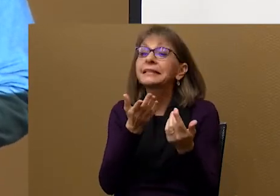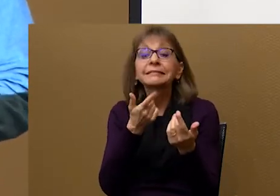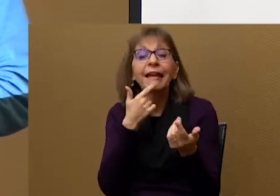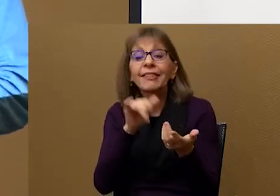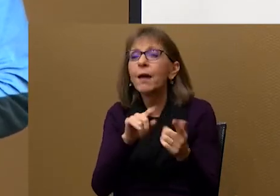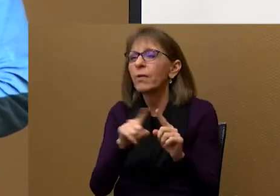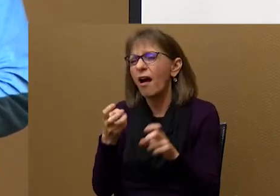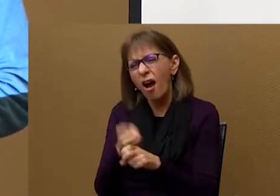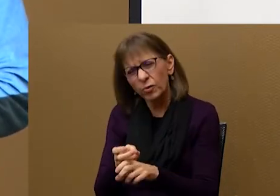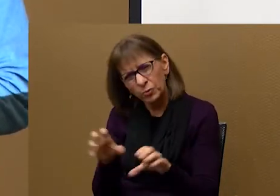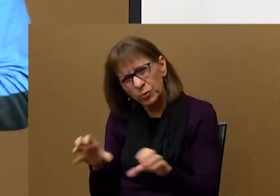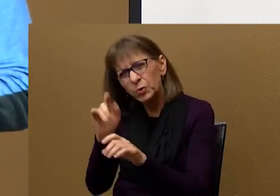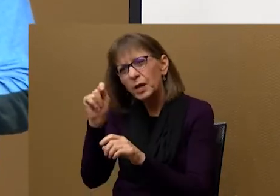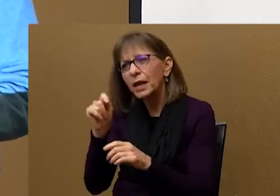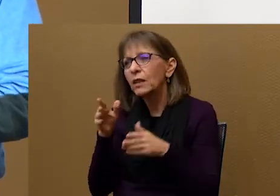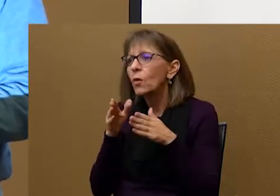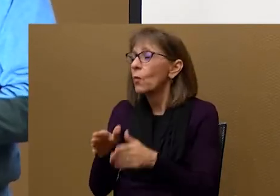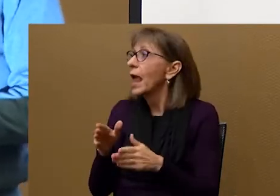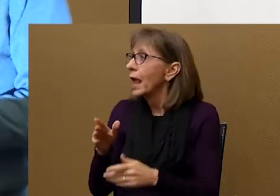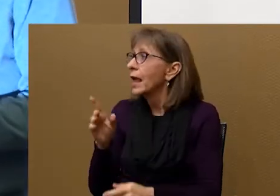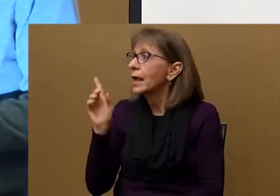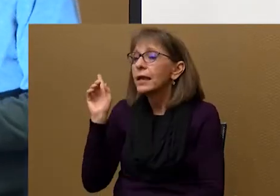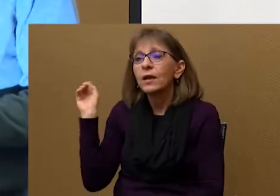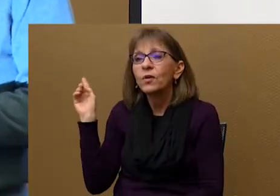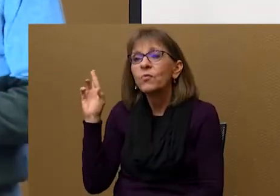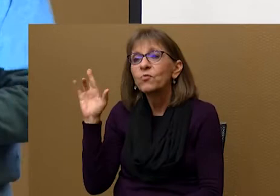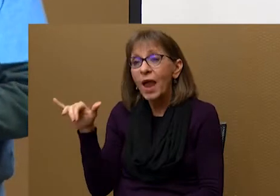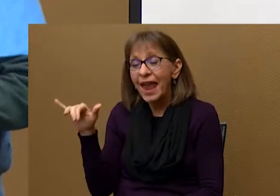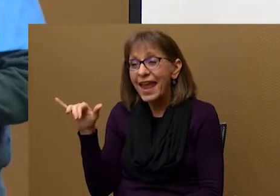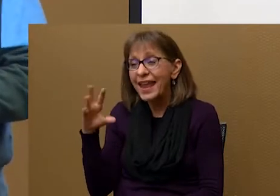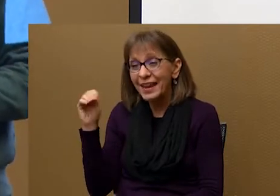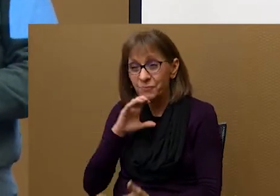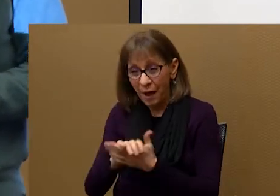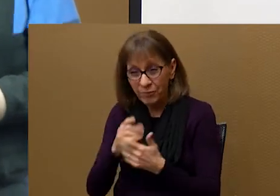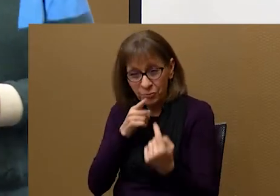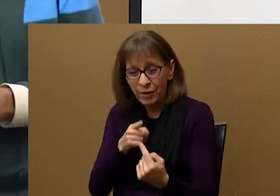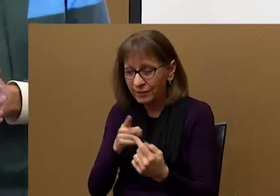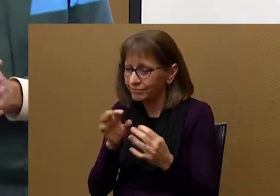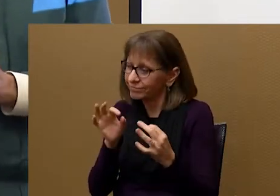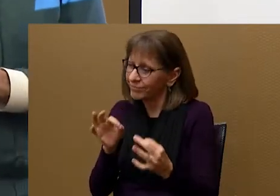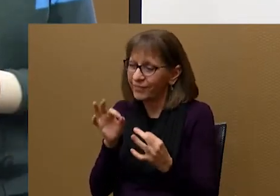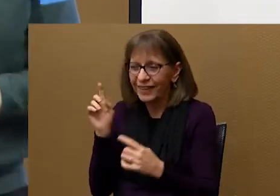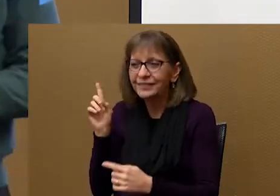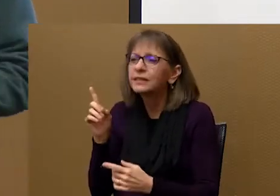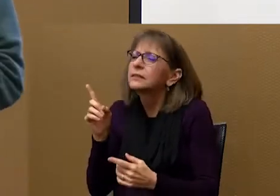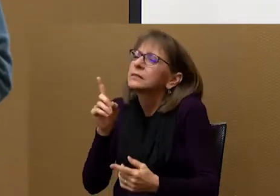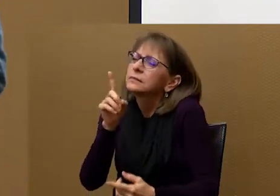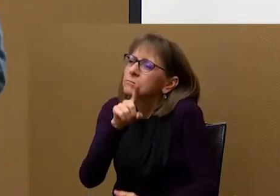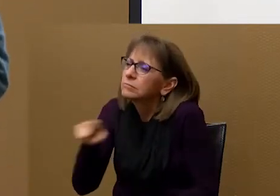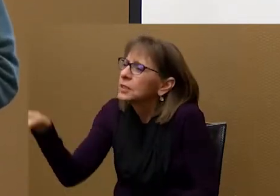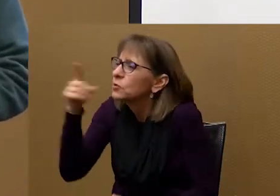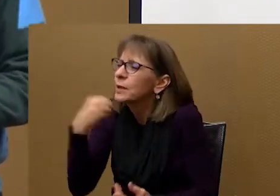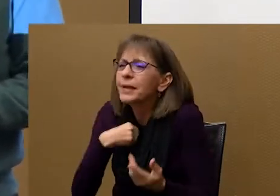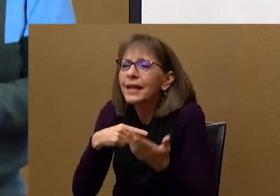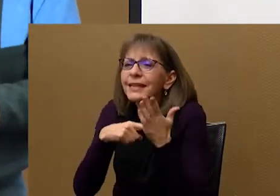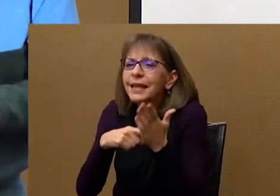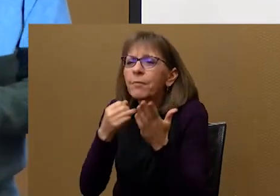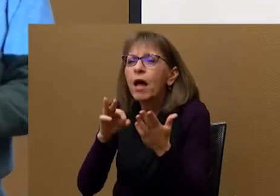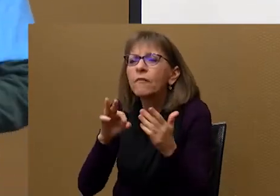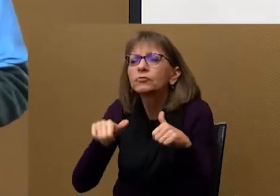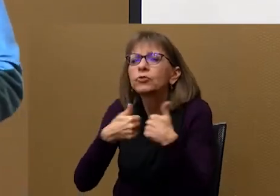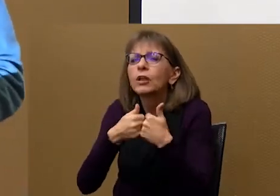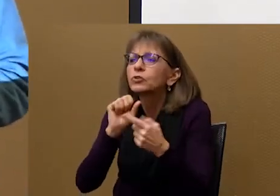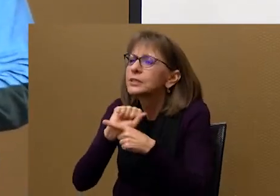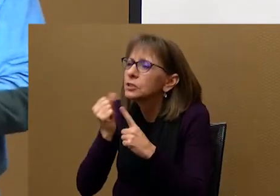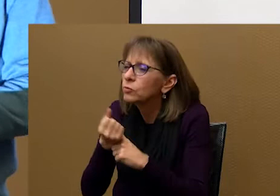do. The way Ray and Deb were struggling with that was, in my mind, perfect. I wonder